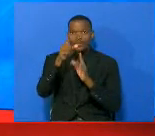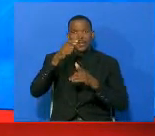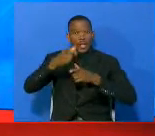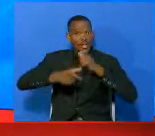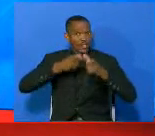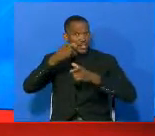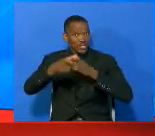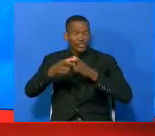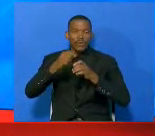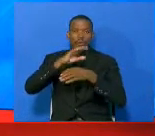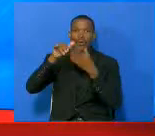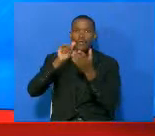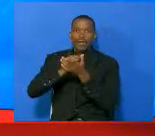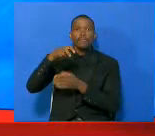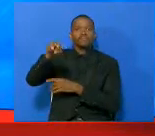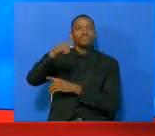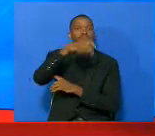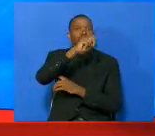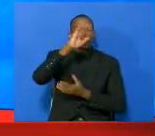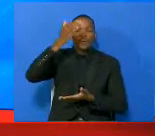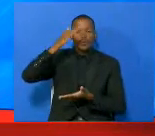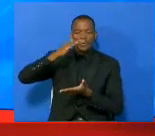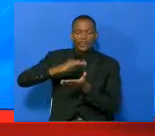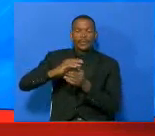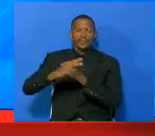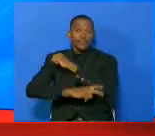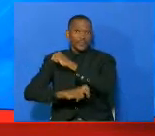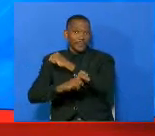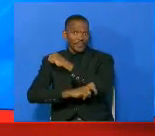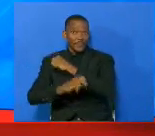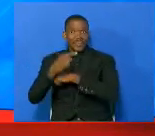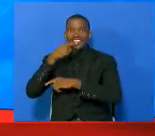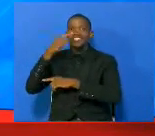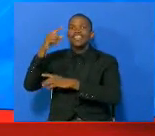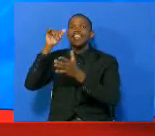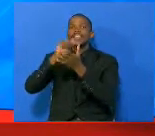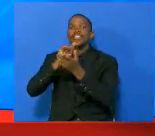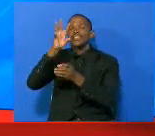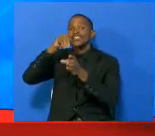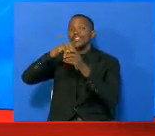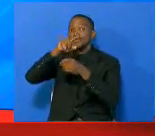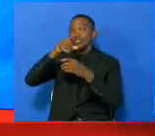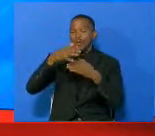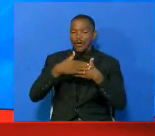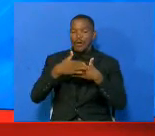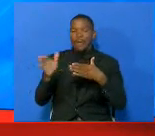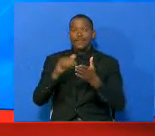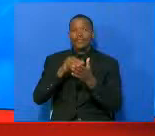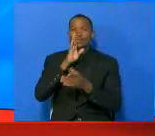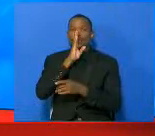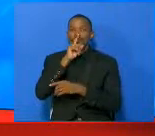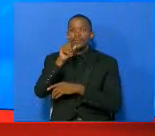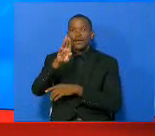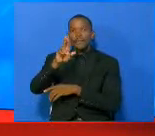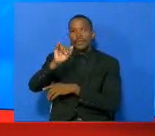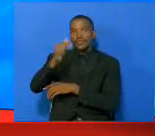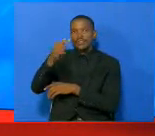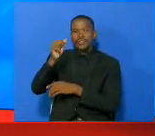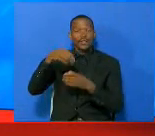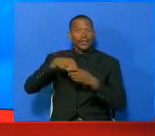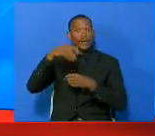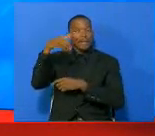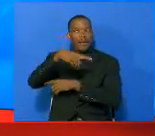temothuo bojanala le gone go fokotsa borukutlhi. Re Tsogwane o buile seo jaakana a bule semmuso wa madirelo ao kwa BUIST kwa